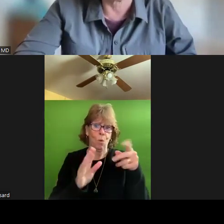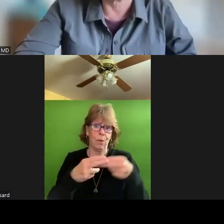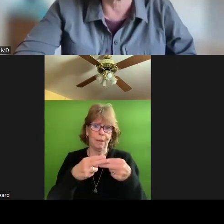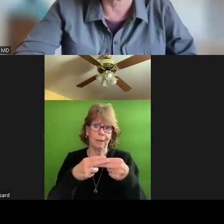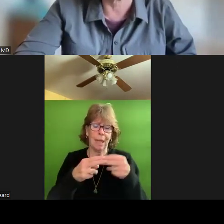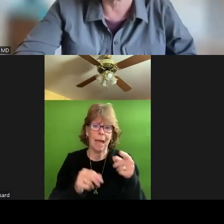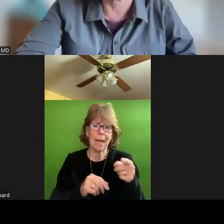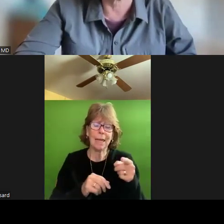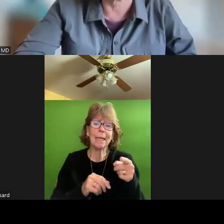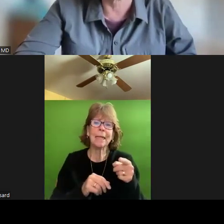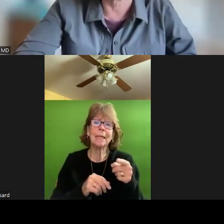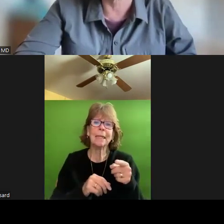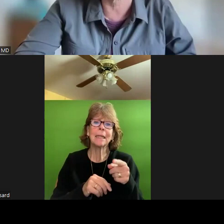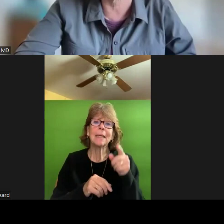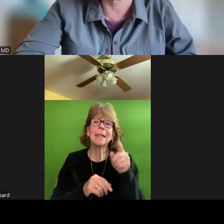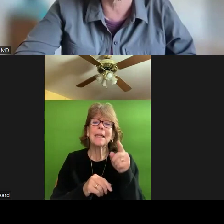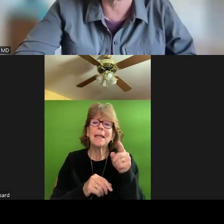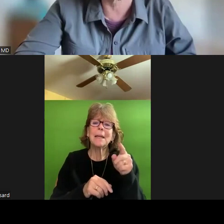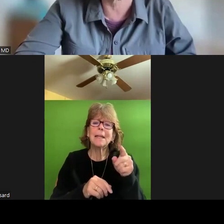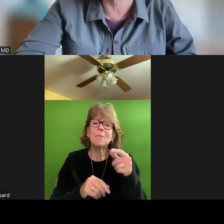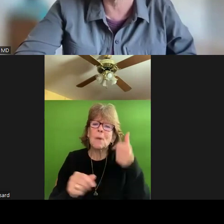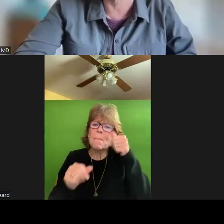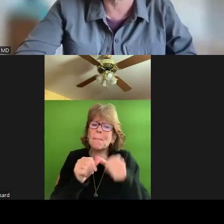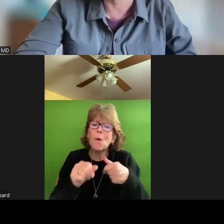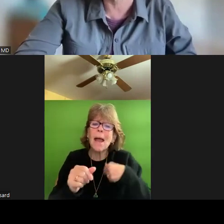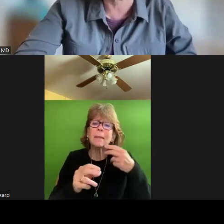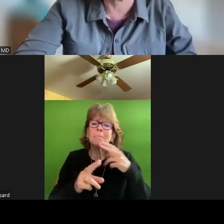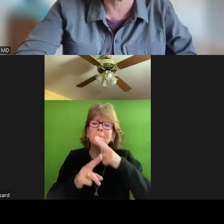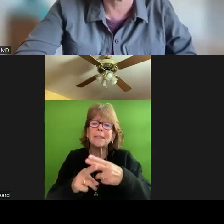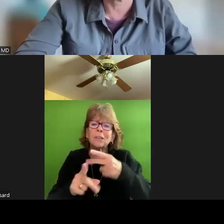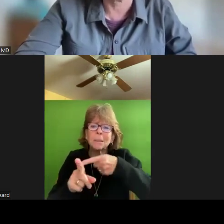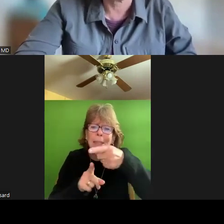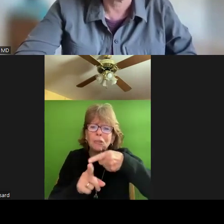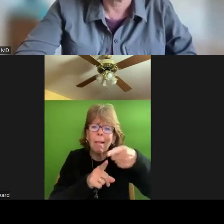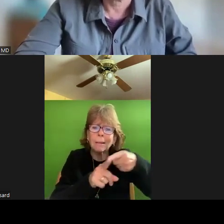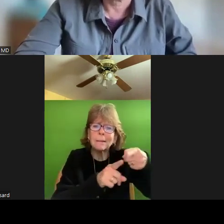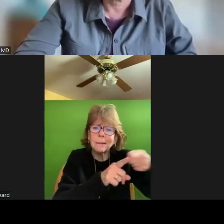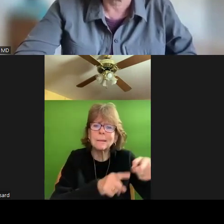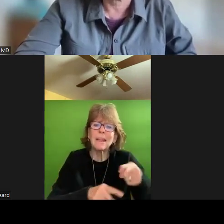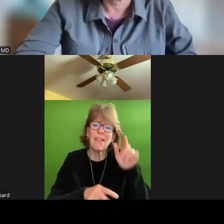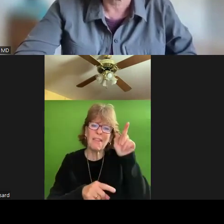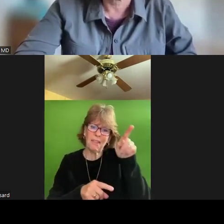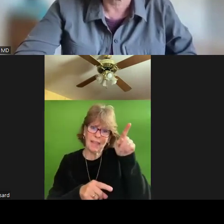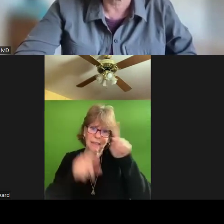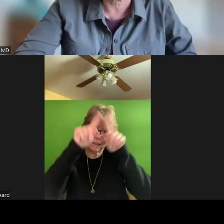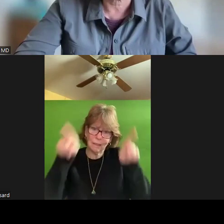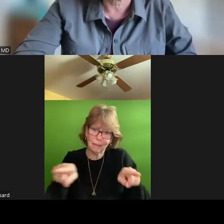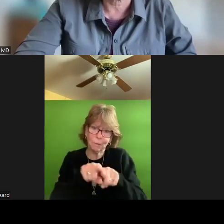that this refers to those specialists that I mentioned when I was reading the recommendation.